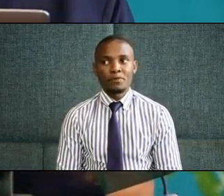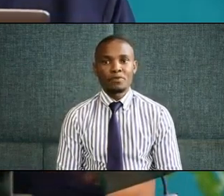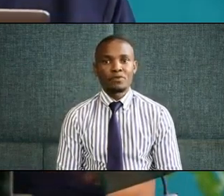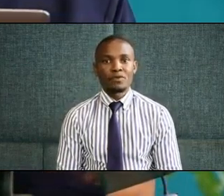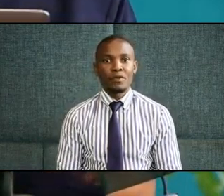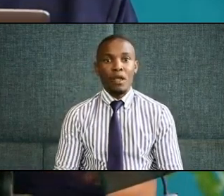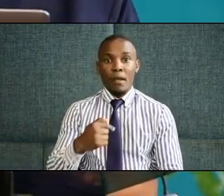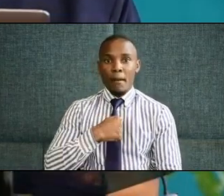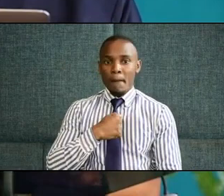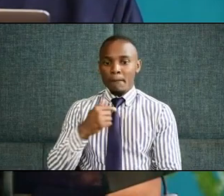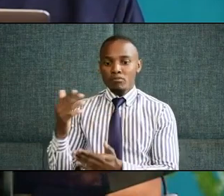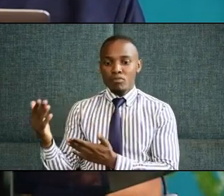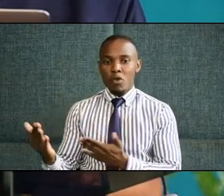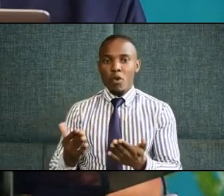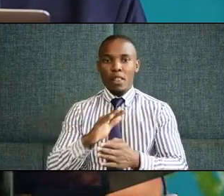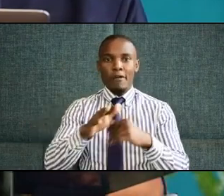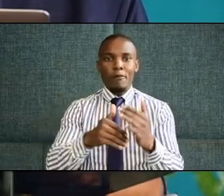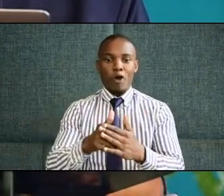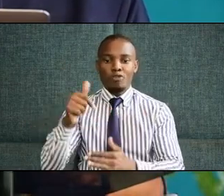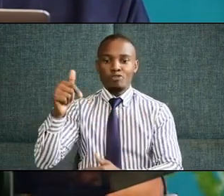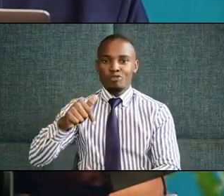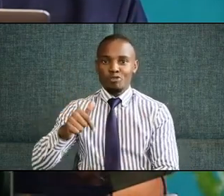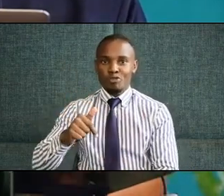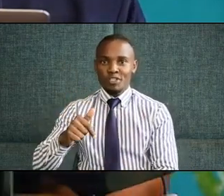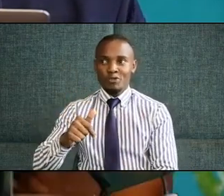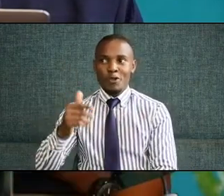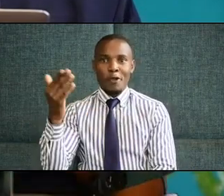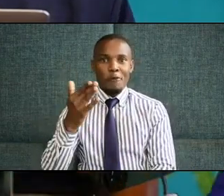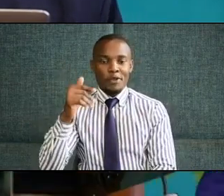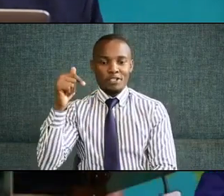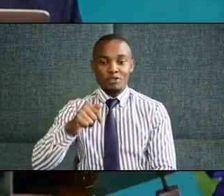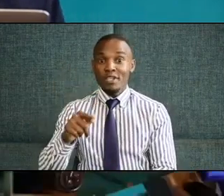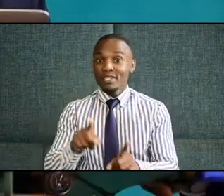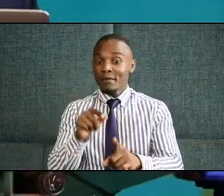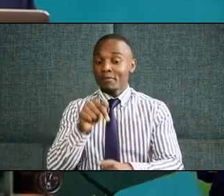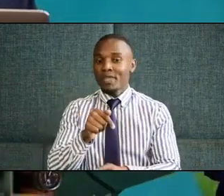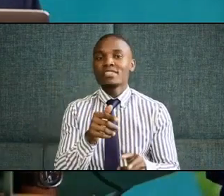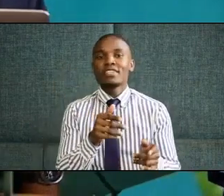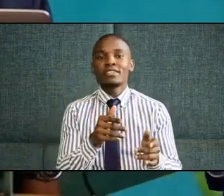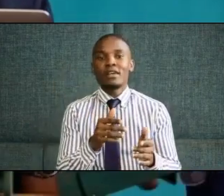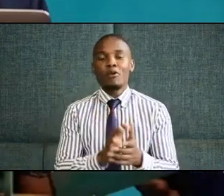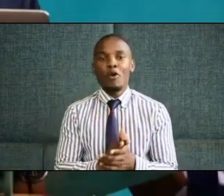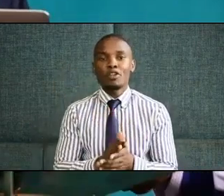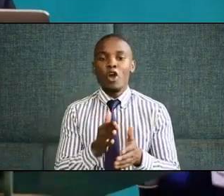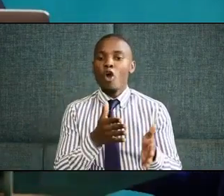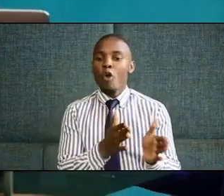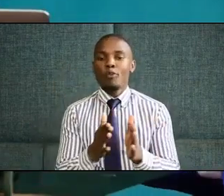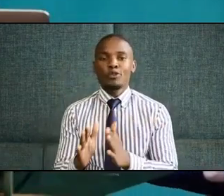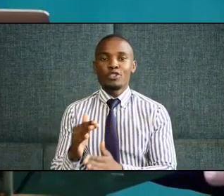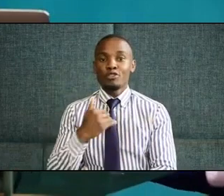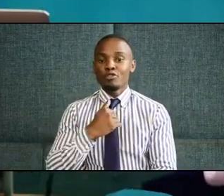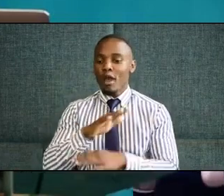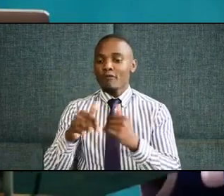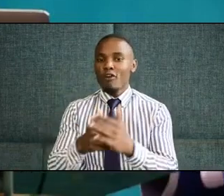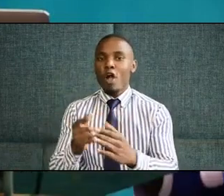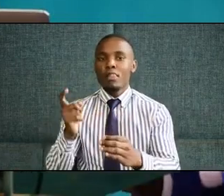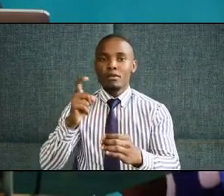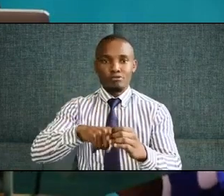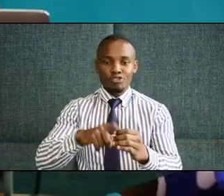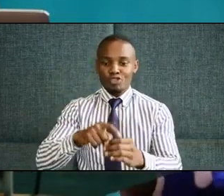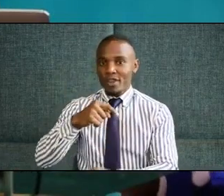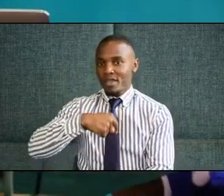I welcome you to this session today, and it's such a privilege to have you to join